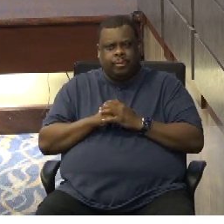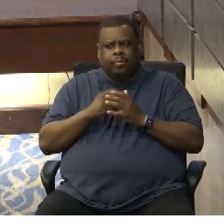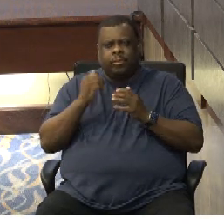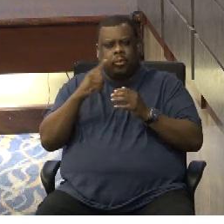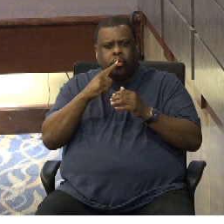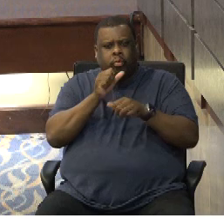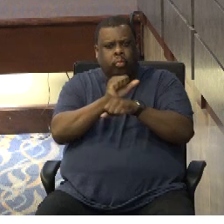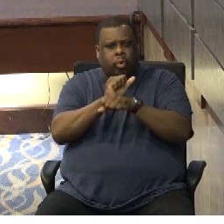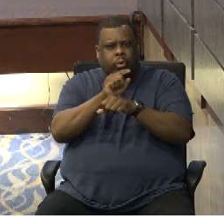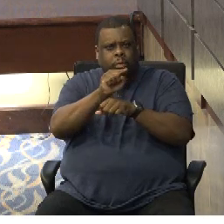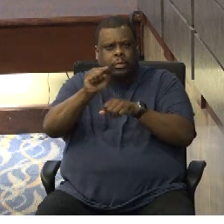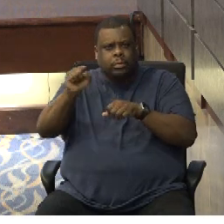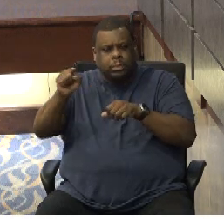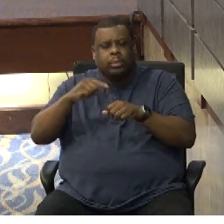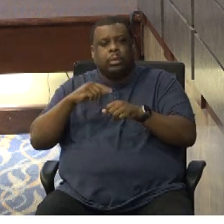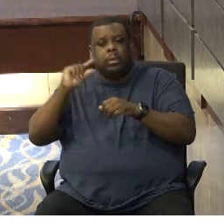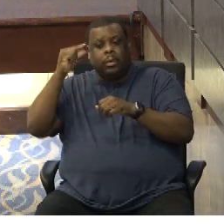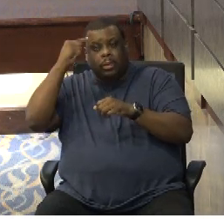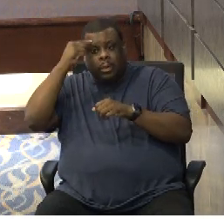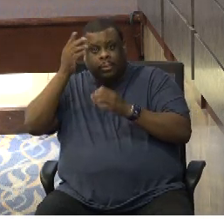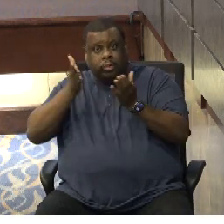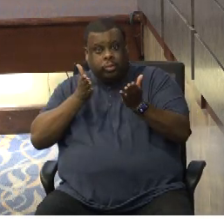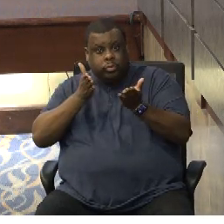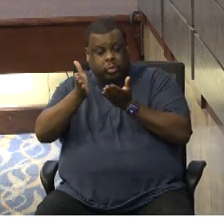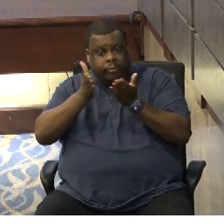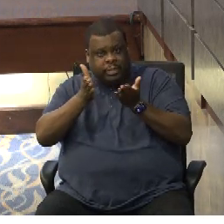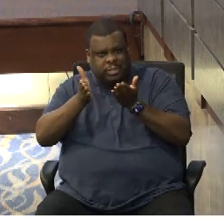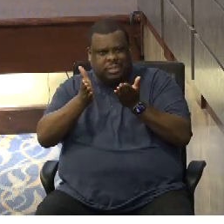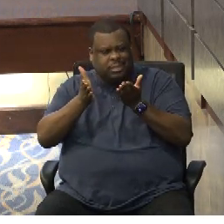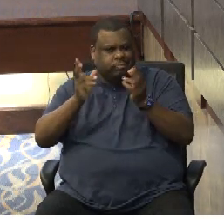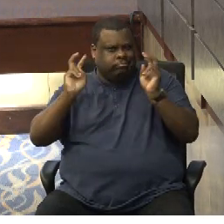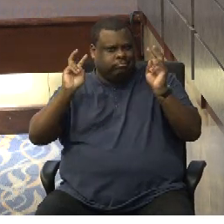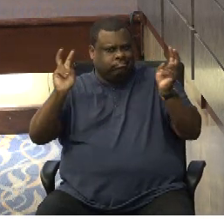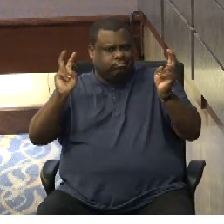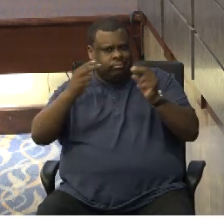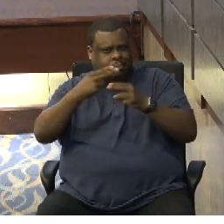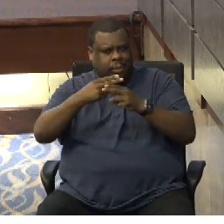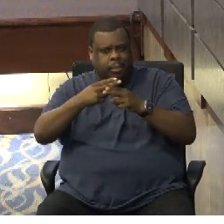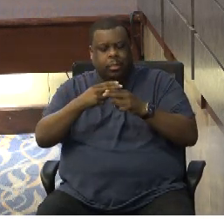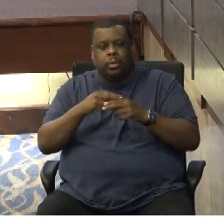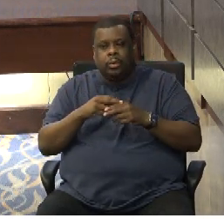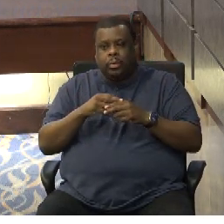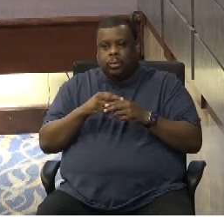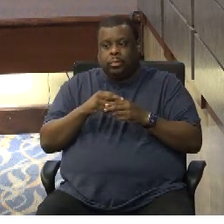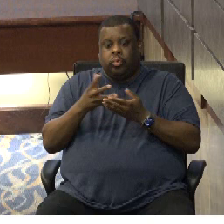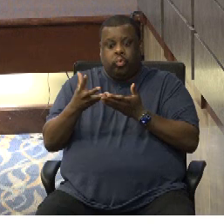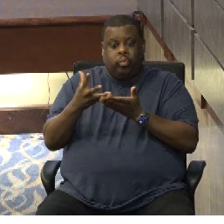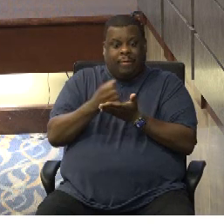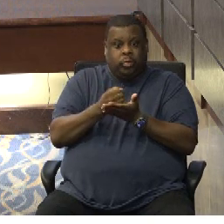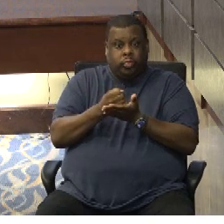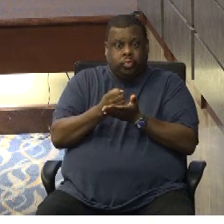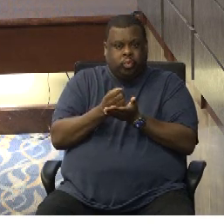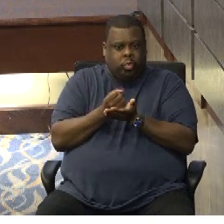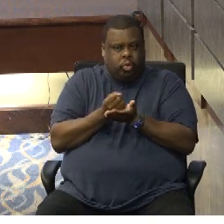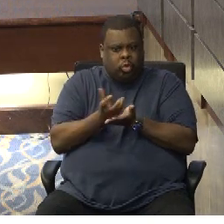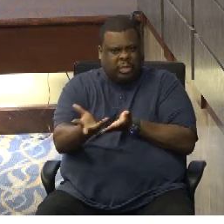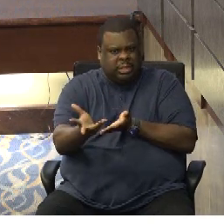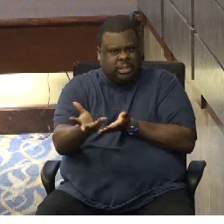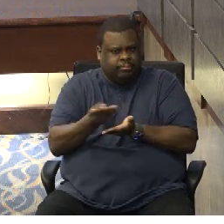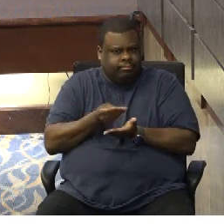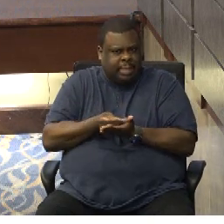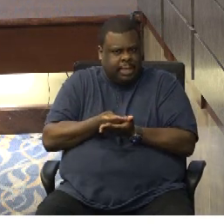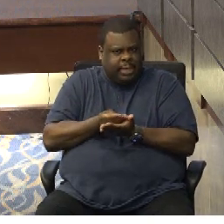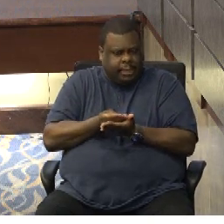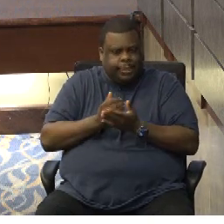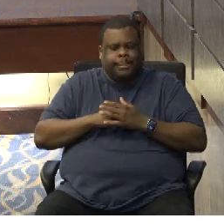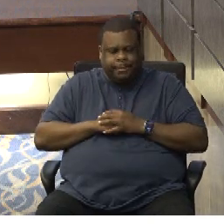workers, providing government services, which is better known as revenue loss, and to make necessary investments in